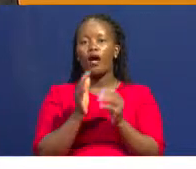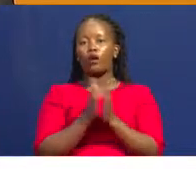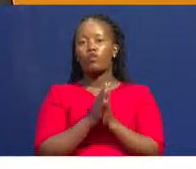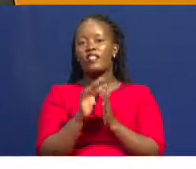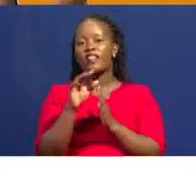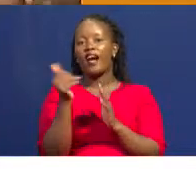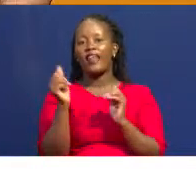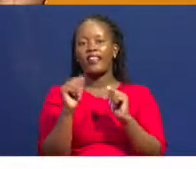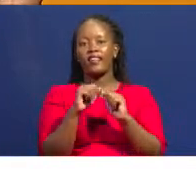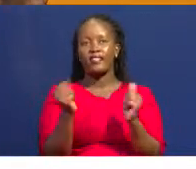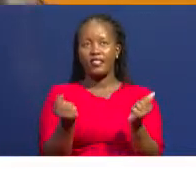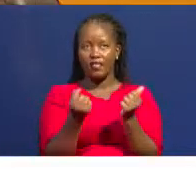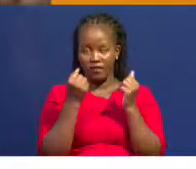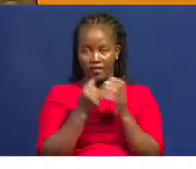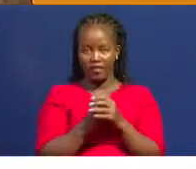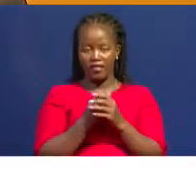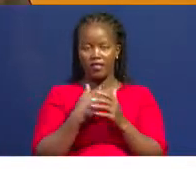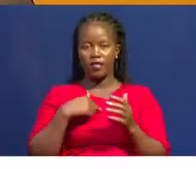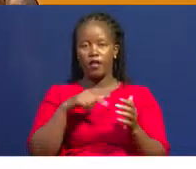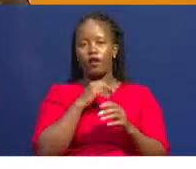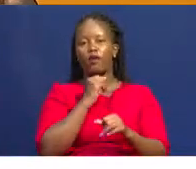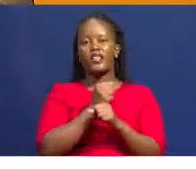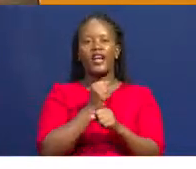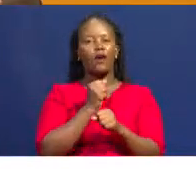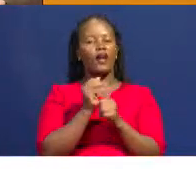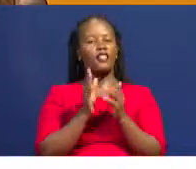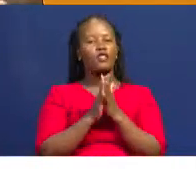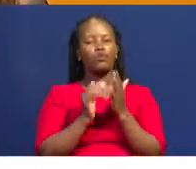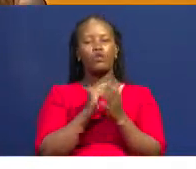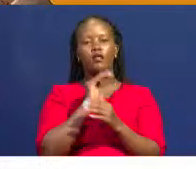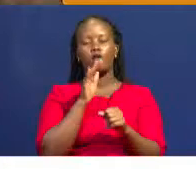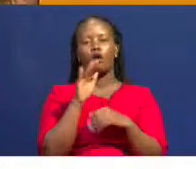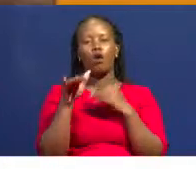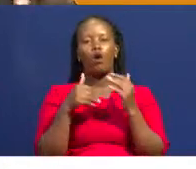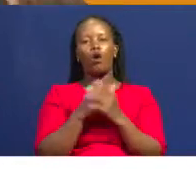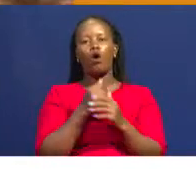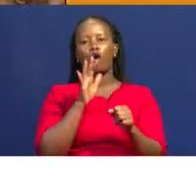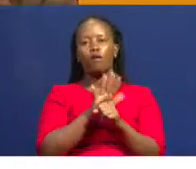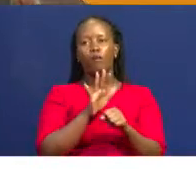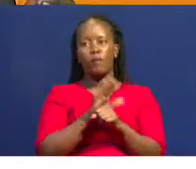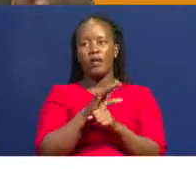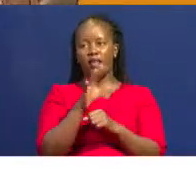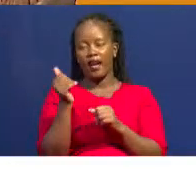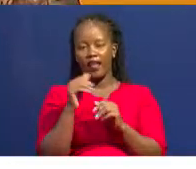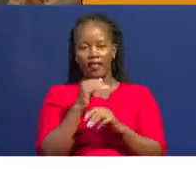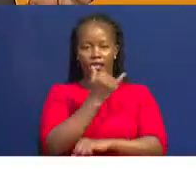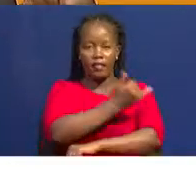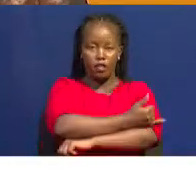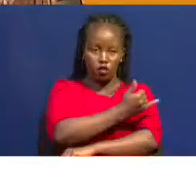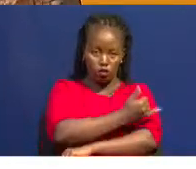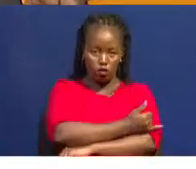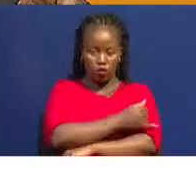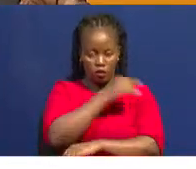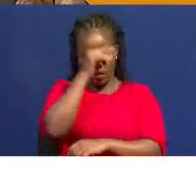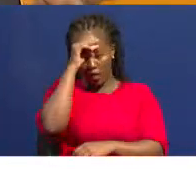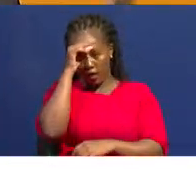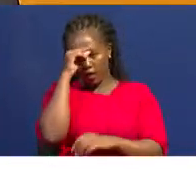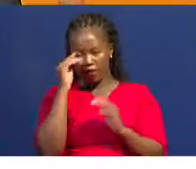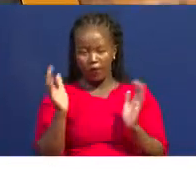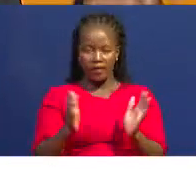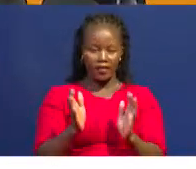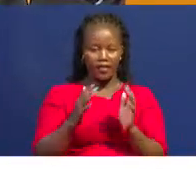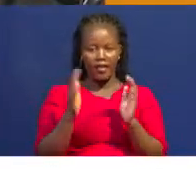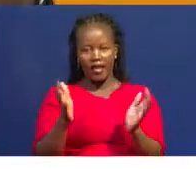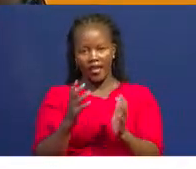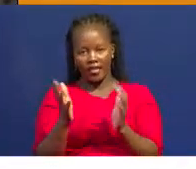Safety. We are working with other agencies, and that is why I said the government is encouraging multi-agency approach so